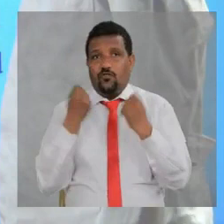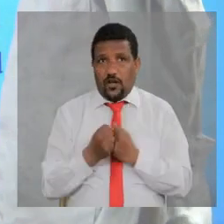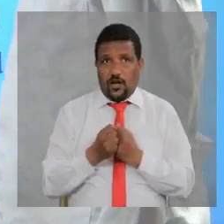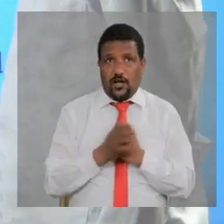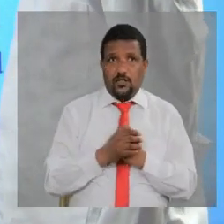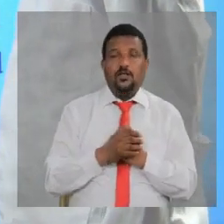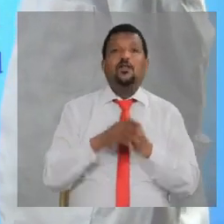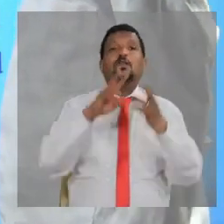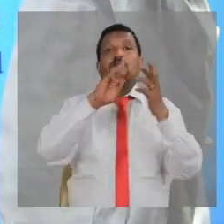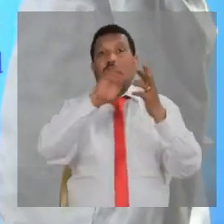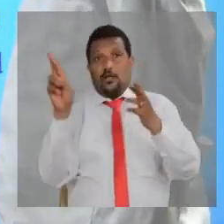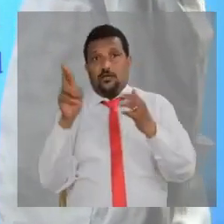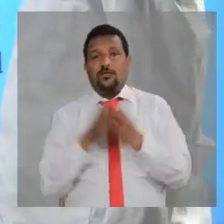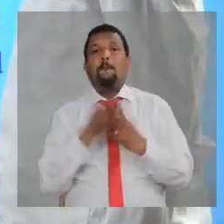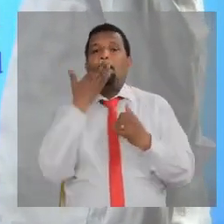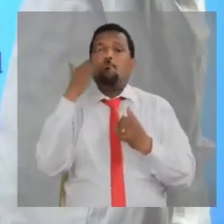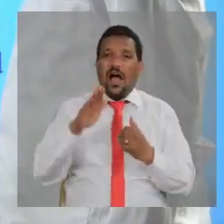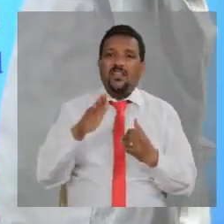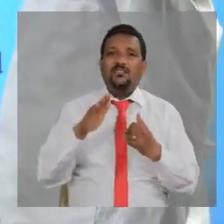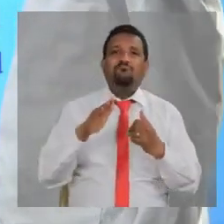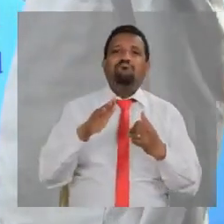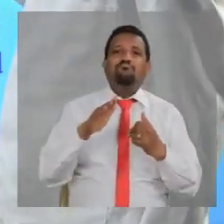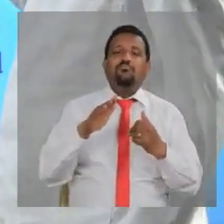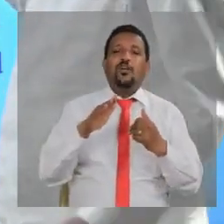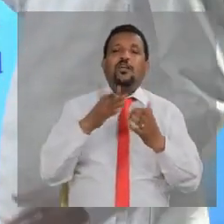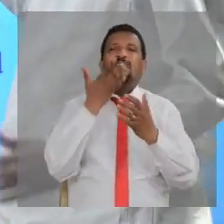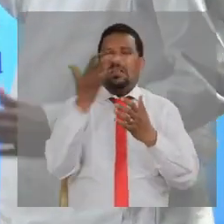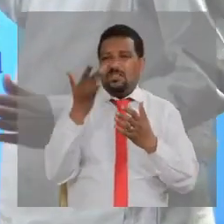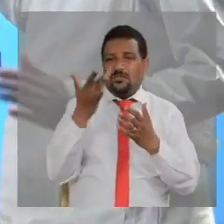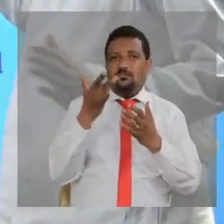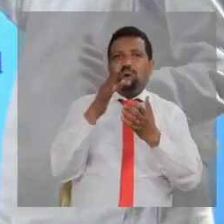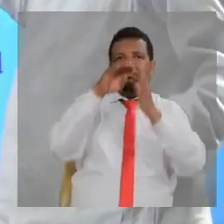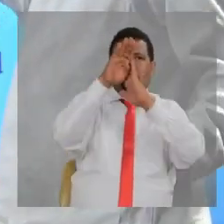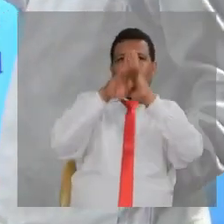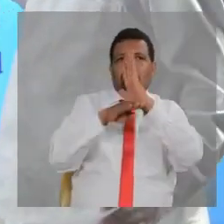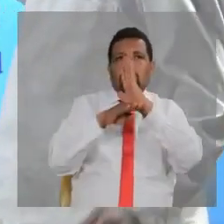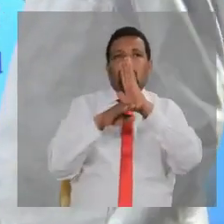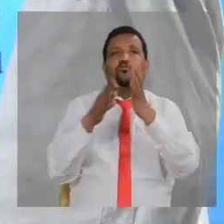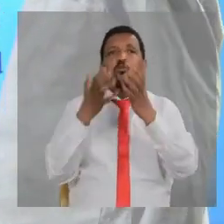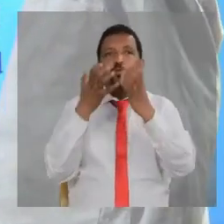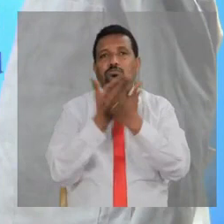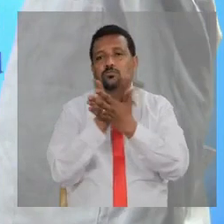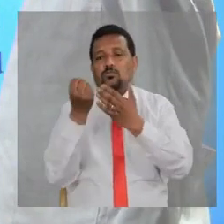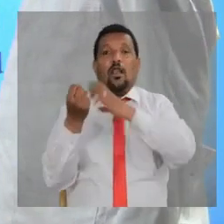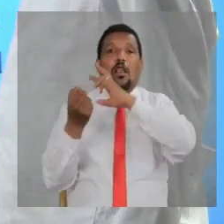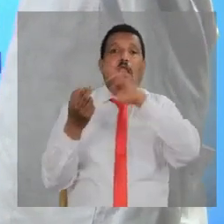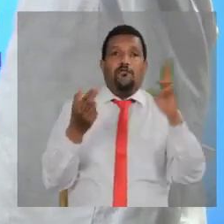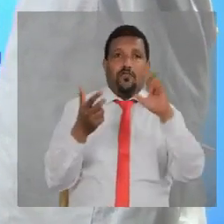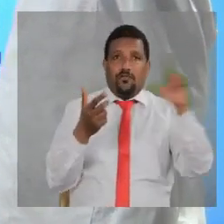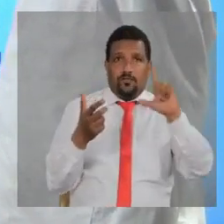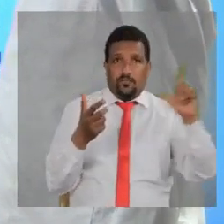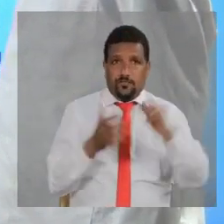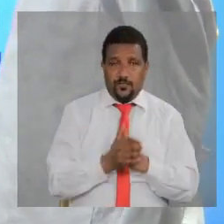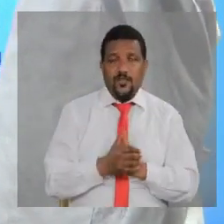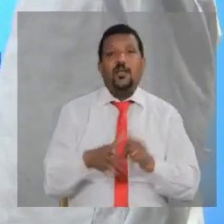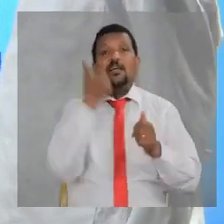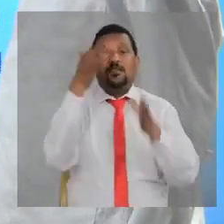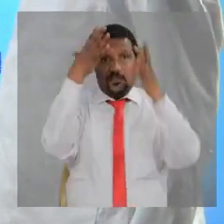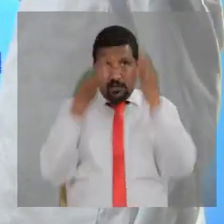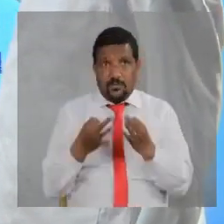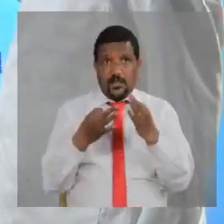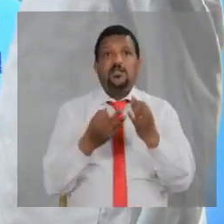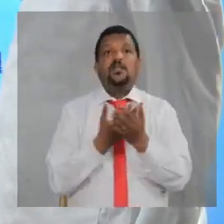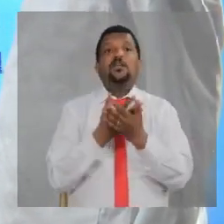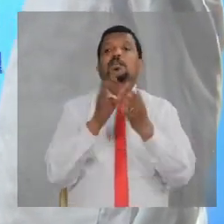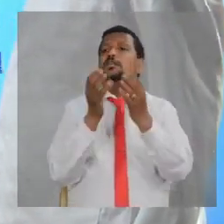right, and bad taste decrease demand for a commodity and shifts the demand curve to the left. Another determinant is the